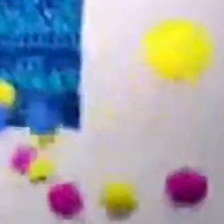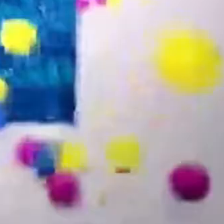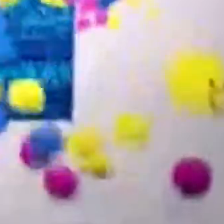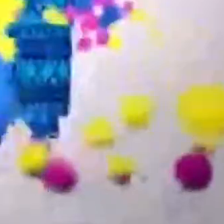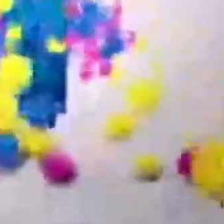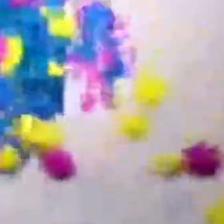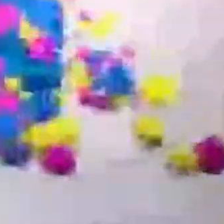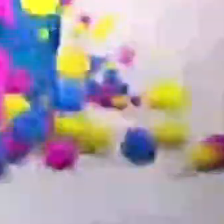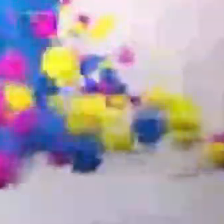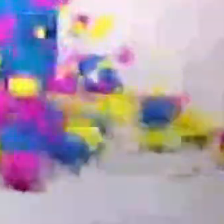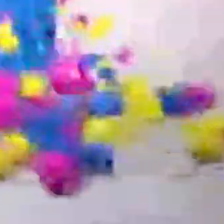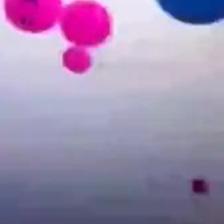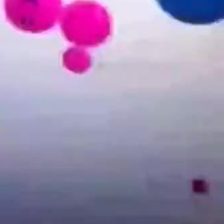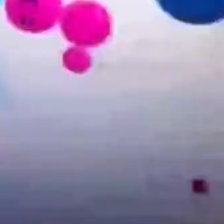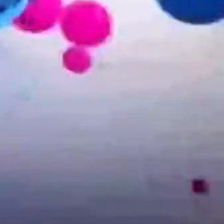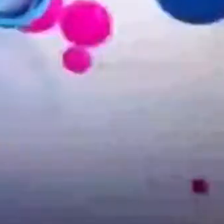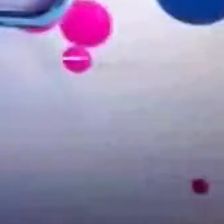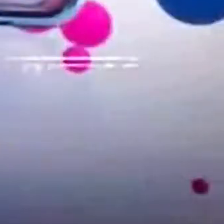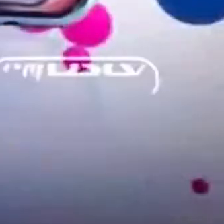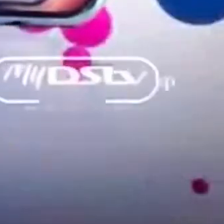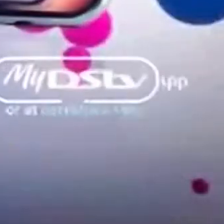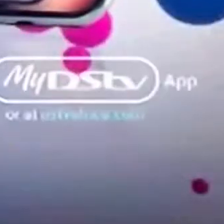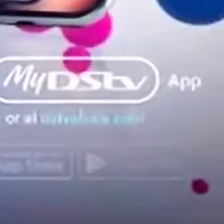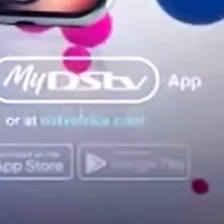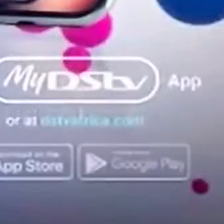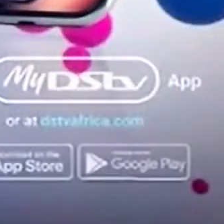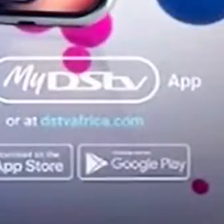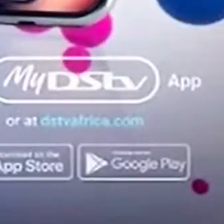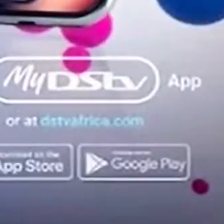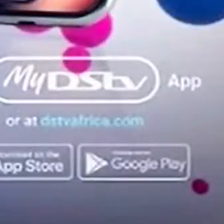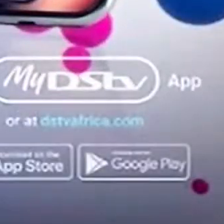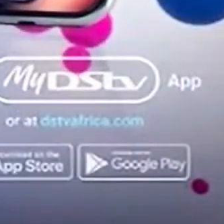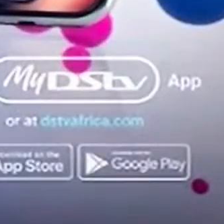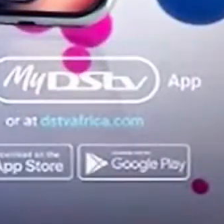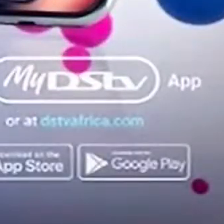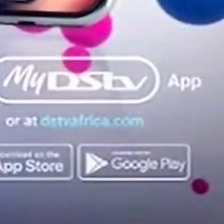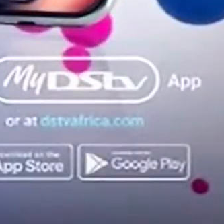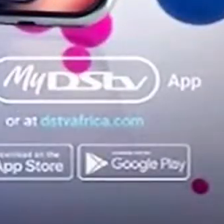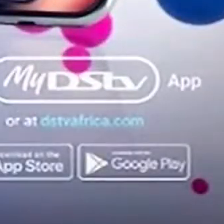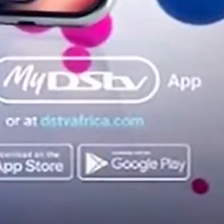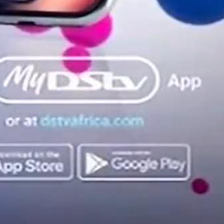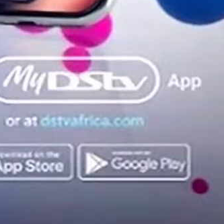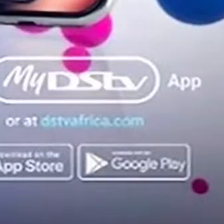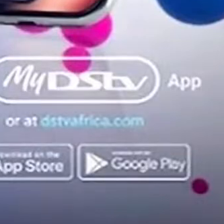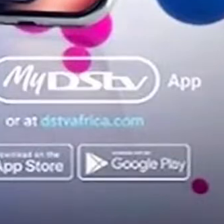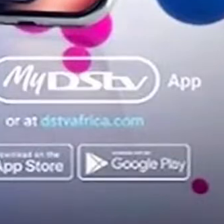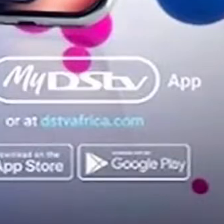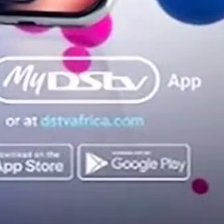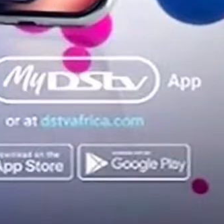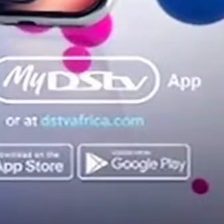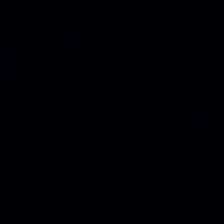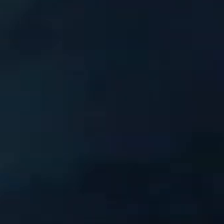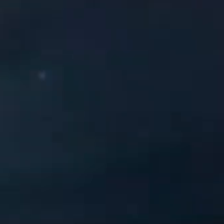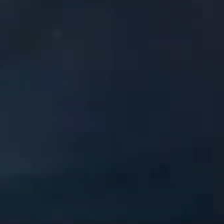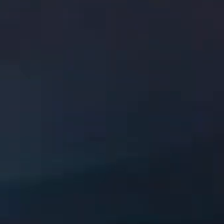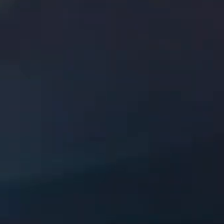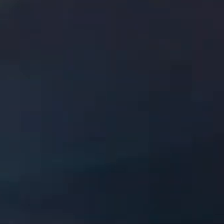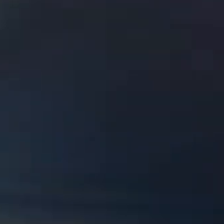think. So, upgrade to DSTV Family today using the My DSTV app and keep everyone you love